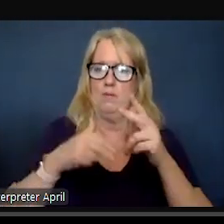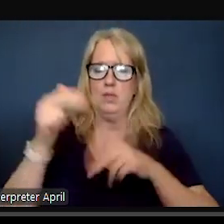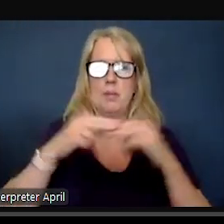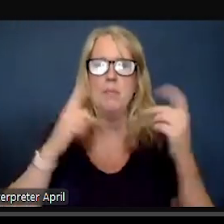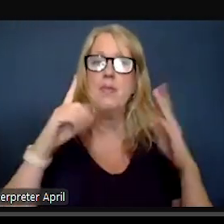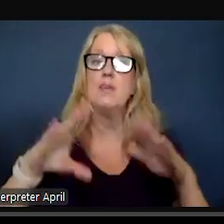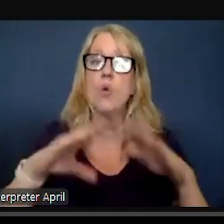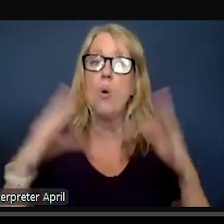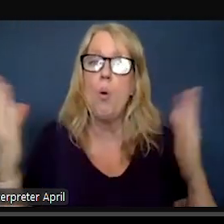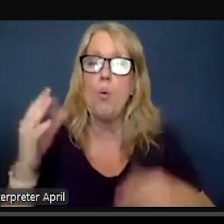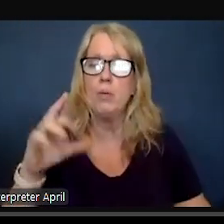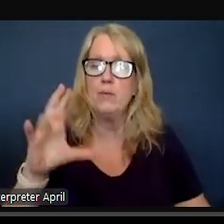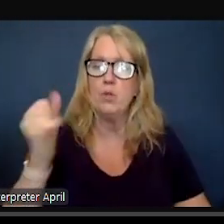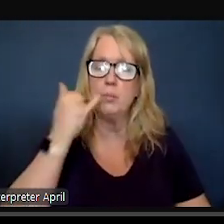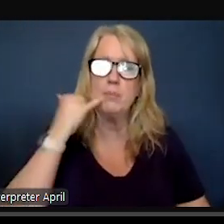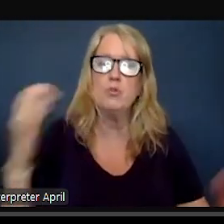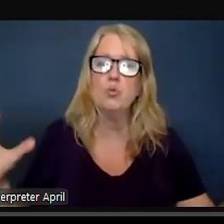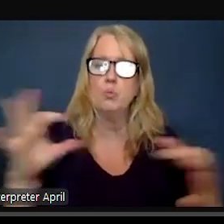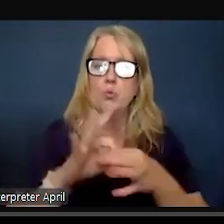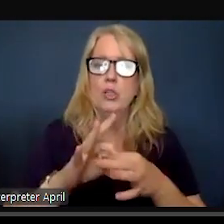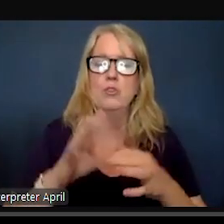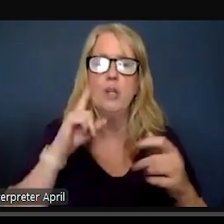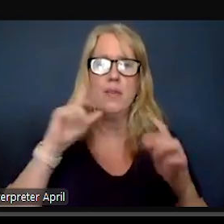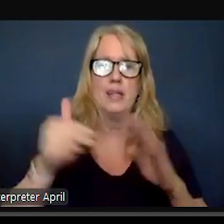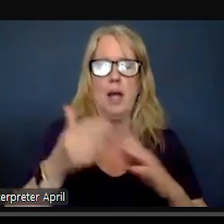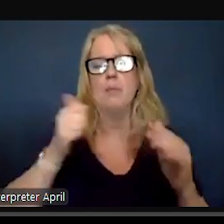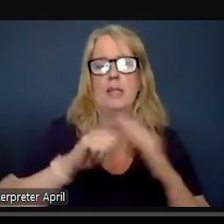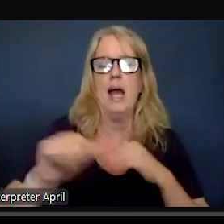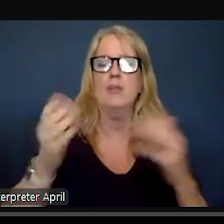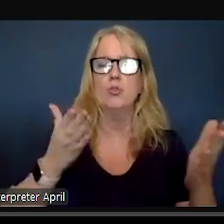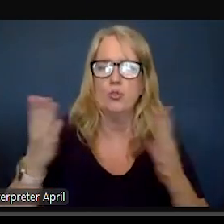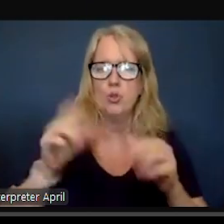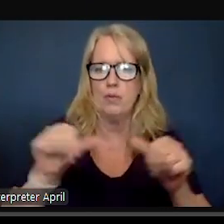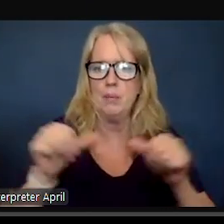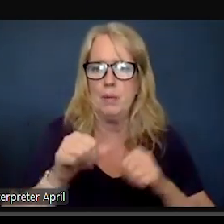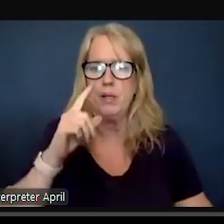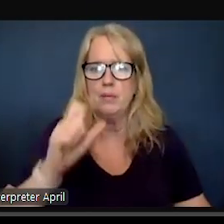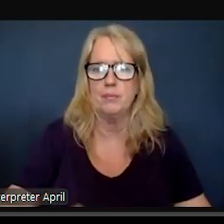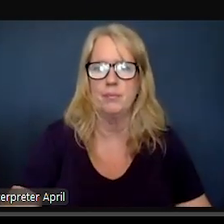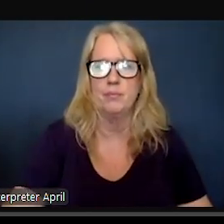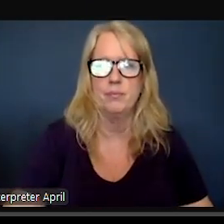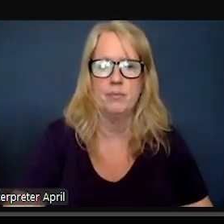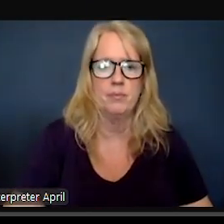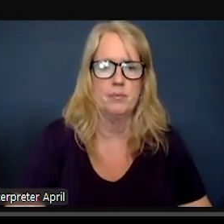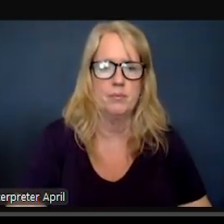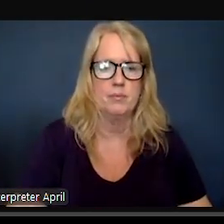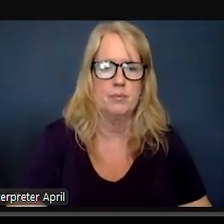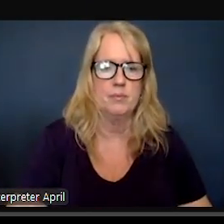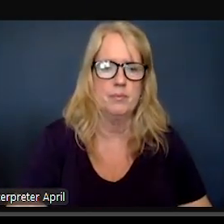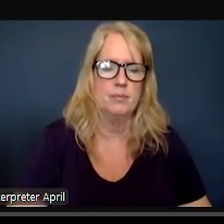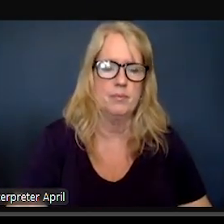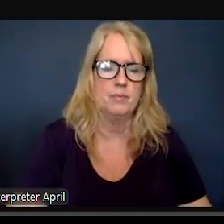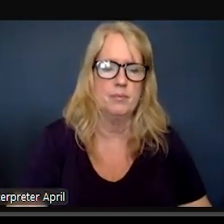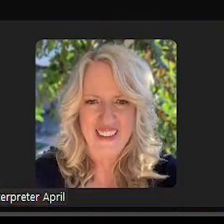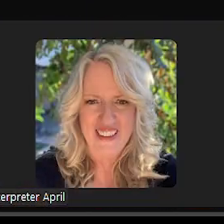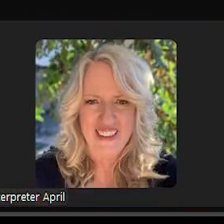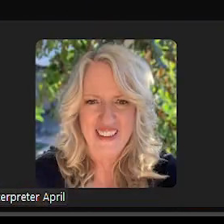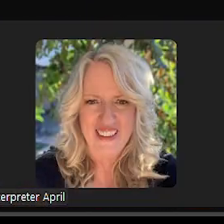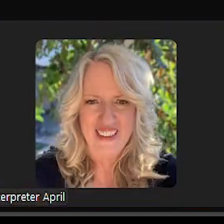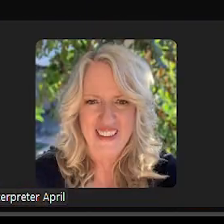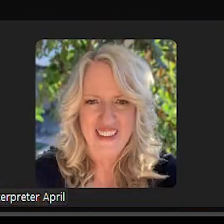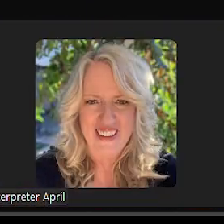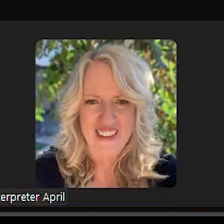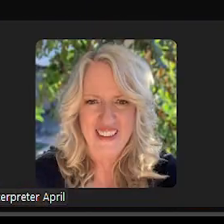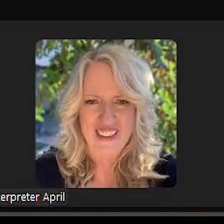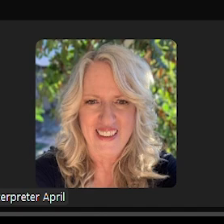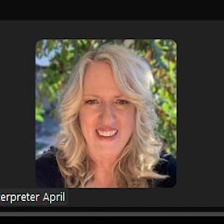in Florence to bridge the gaps in underserved areas of South Carolina. It's a regional hub. It's inpatient,